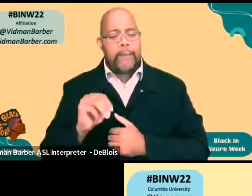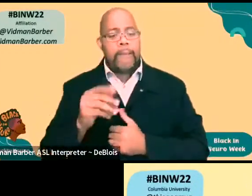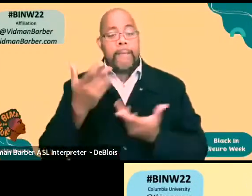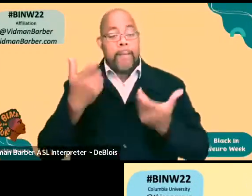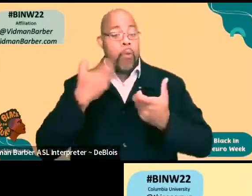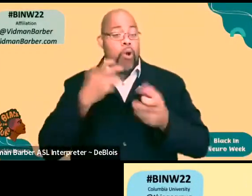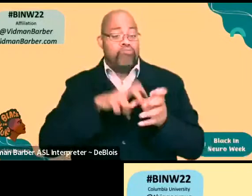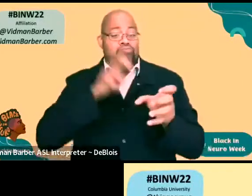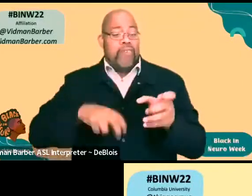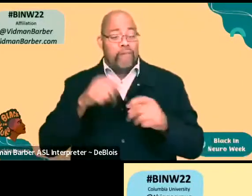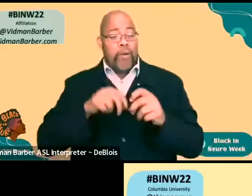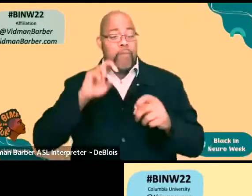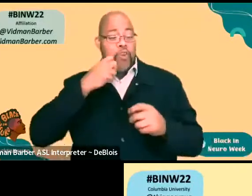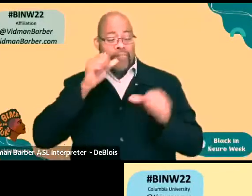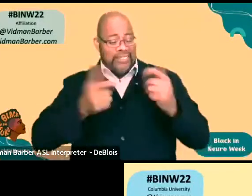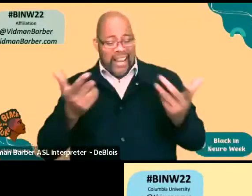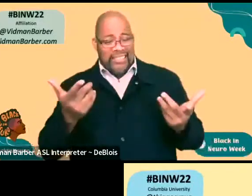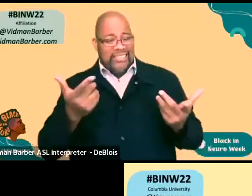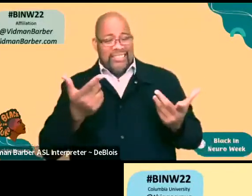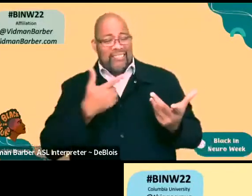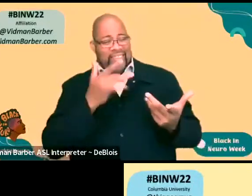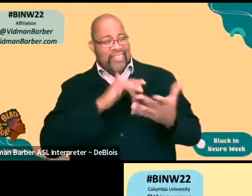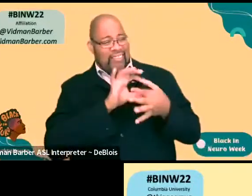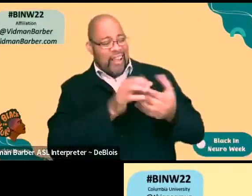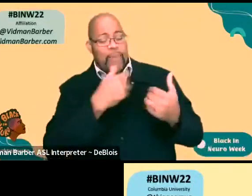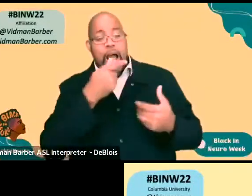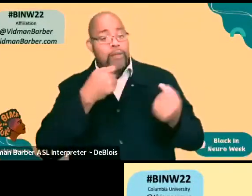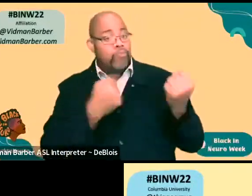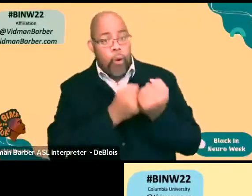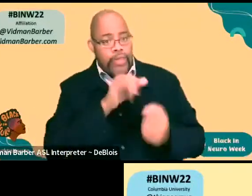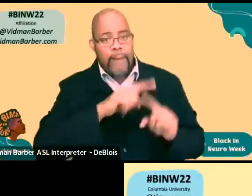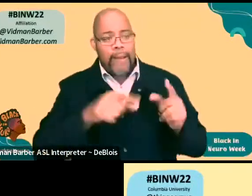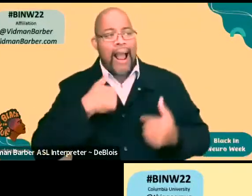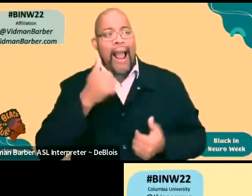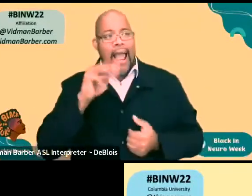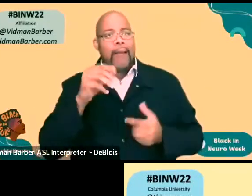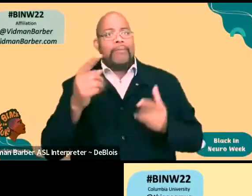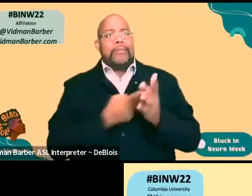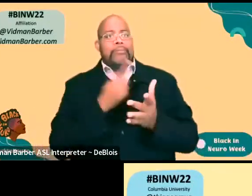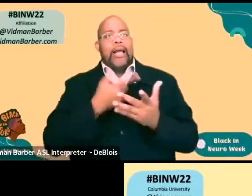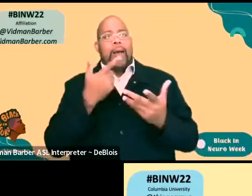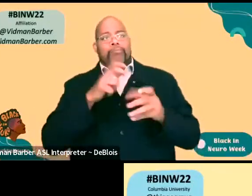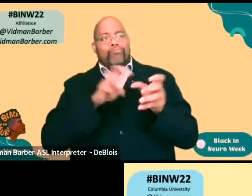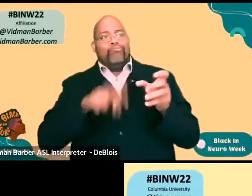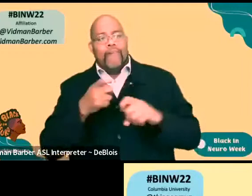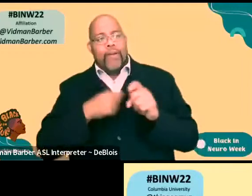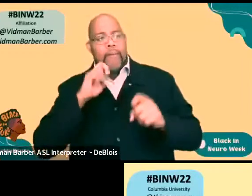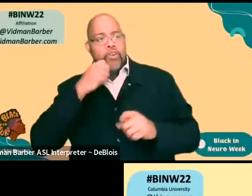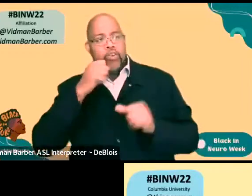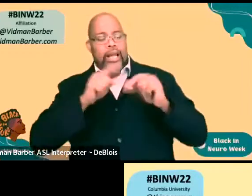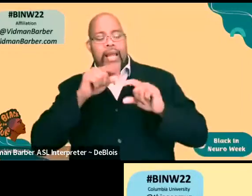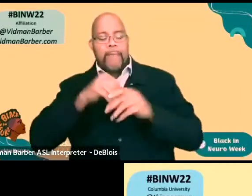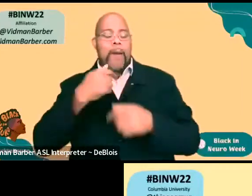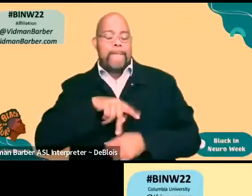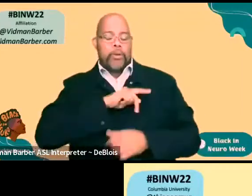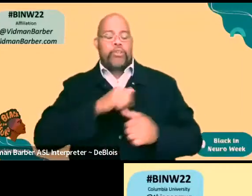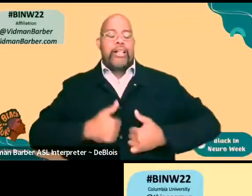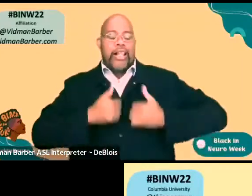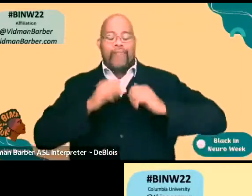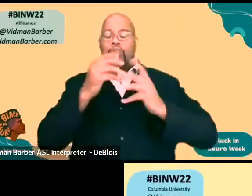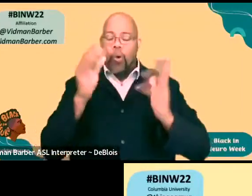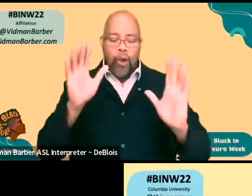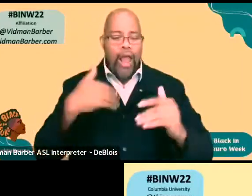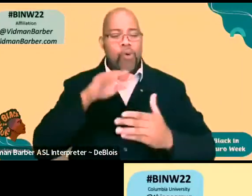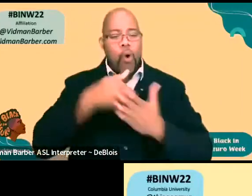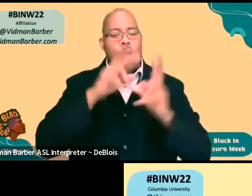time. So I'm not pro that, but I kind of am sometimes in my personal life. So yeah, there are